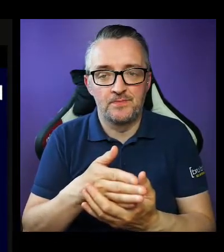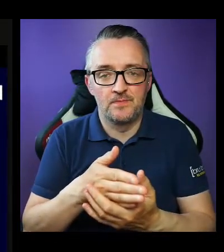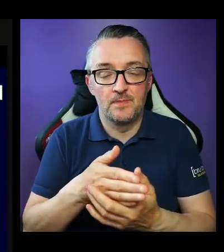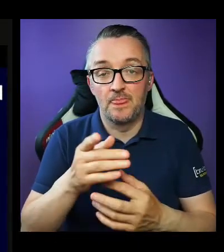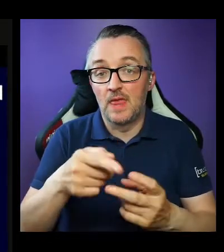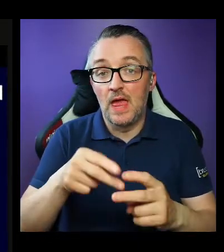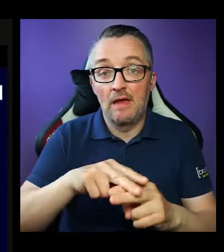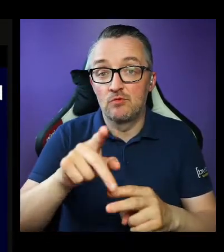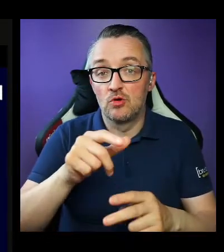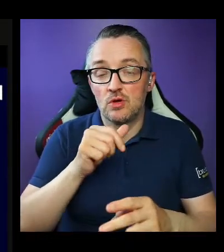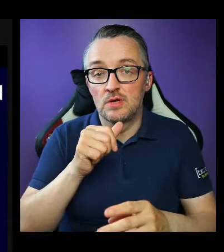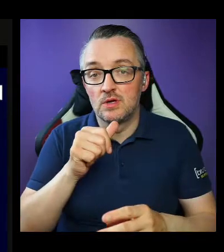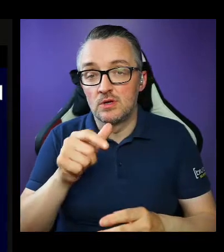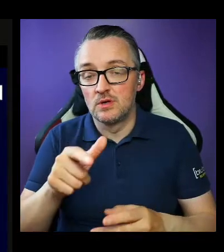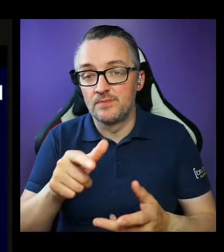when you don't